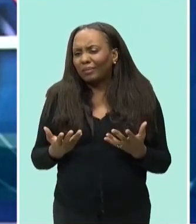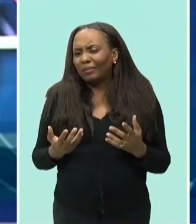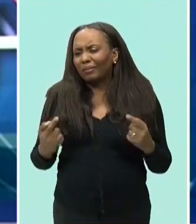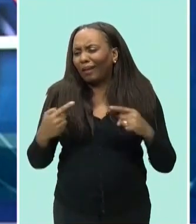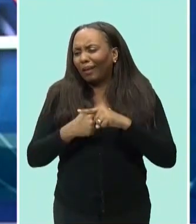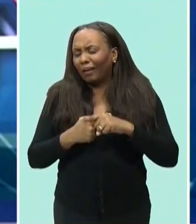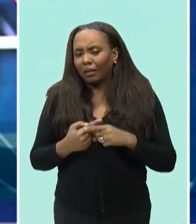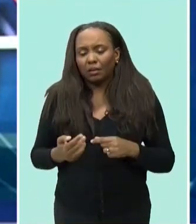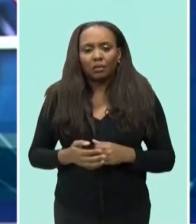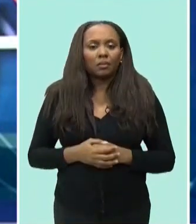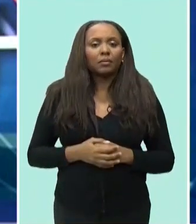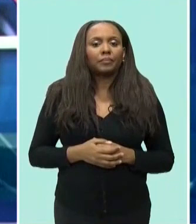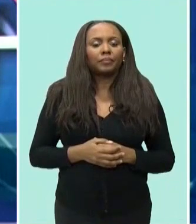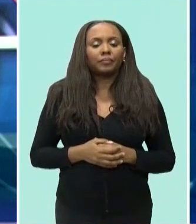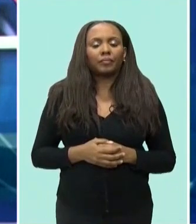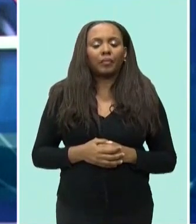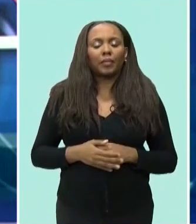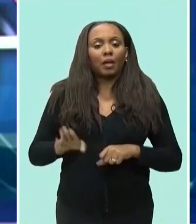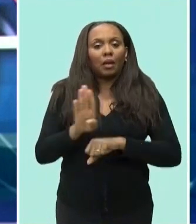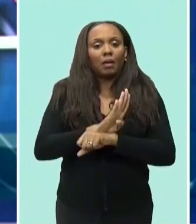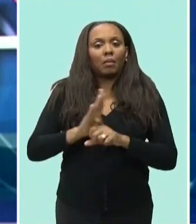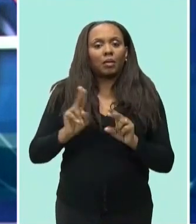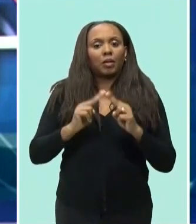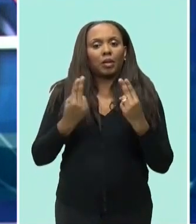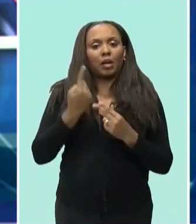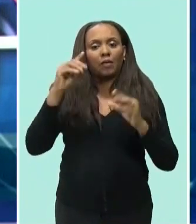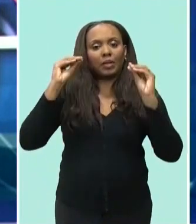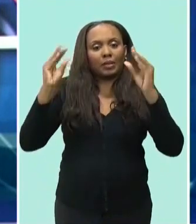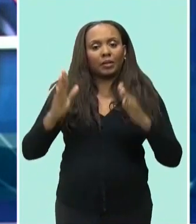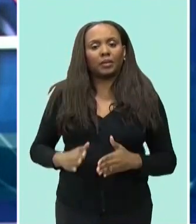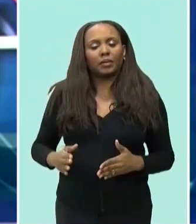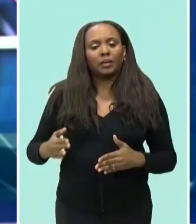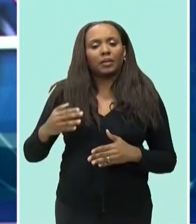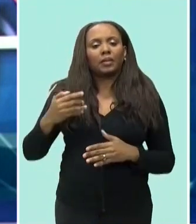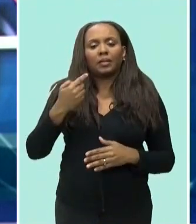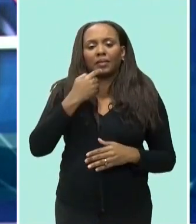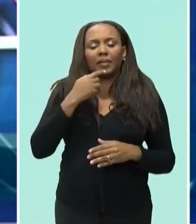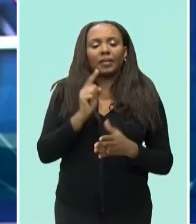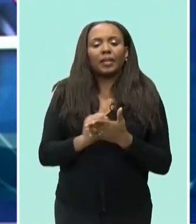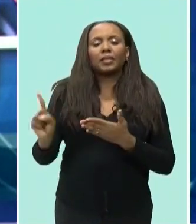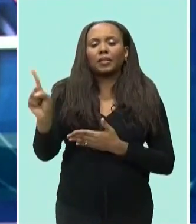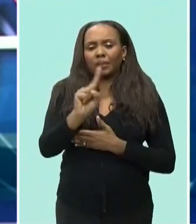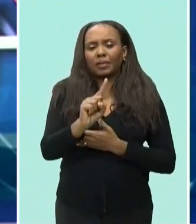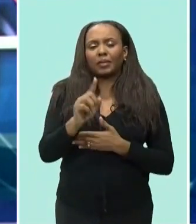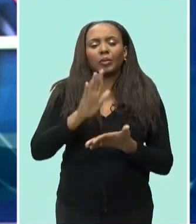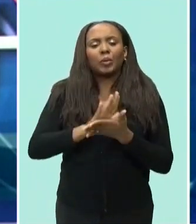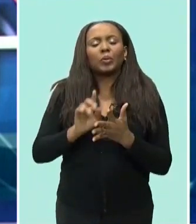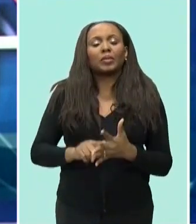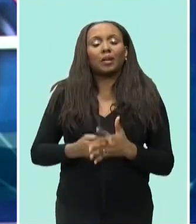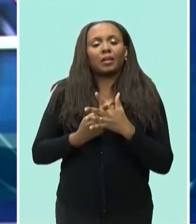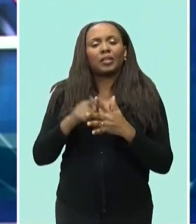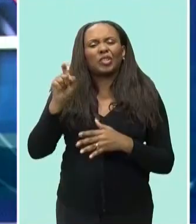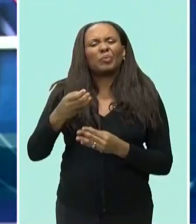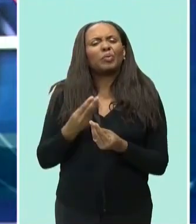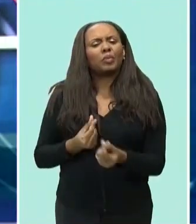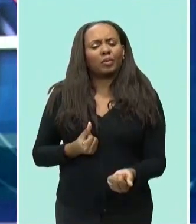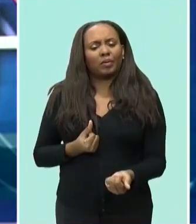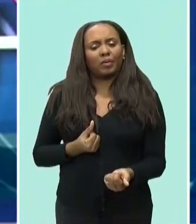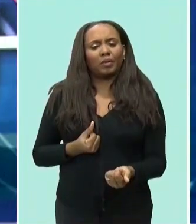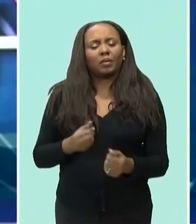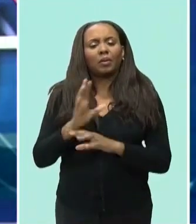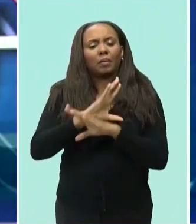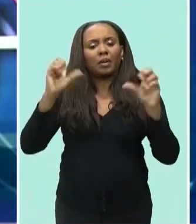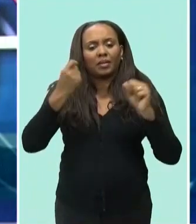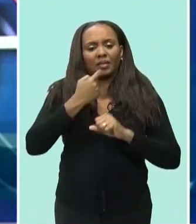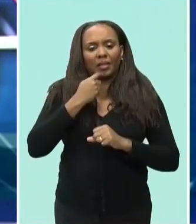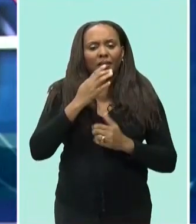Barbados Union of Teachers is anticipating a smooth start to the third term next week. President Sean Spencer says there are cases in